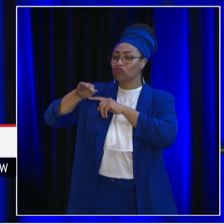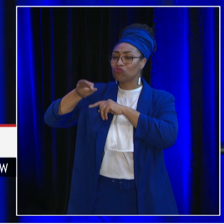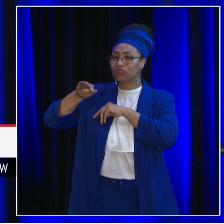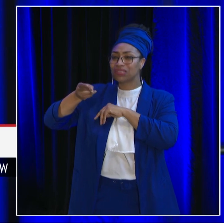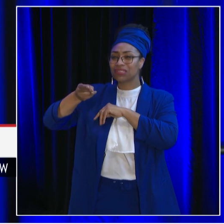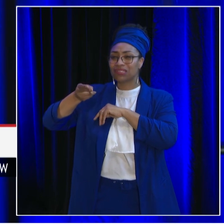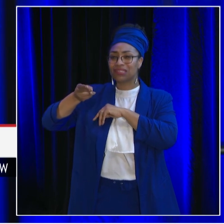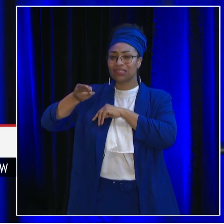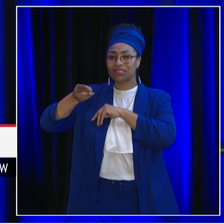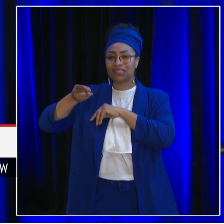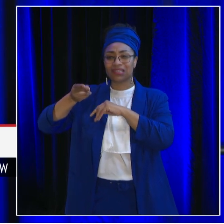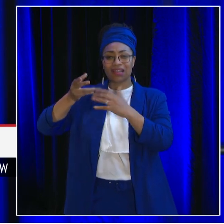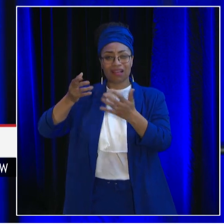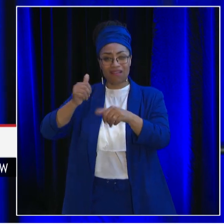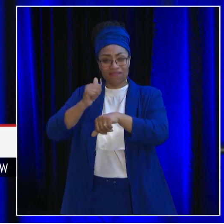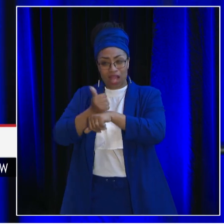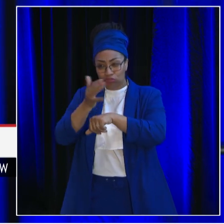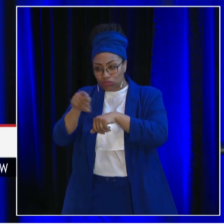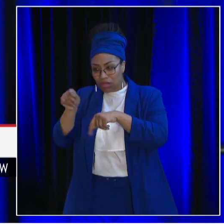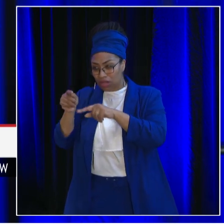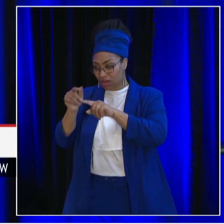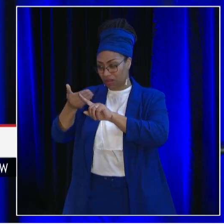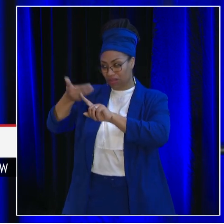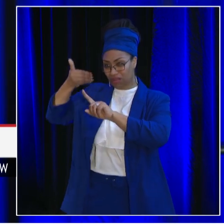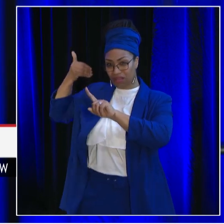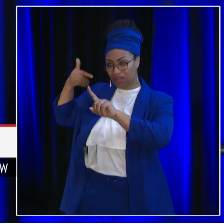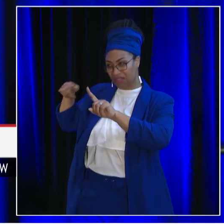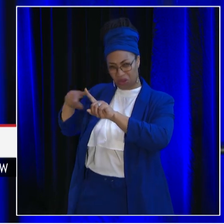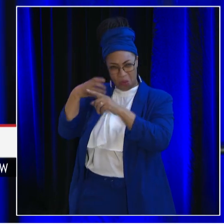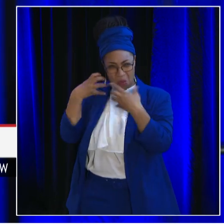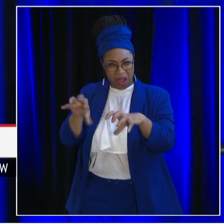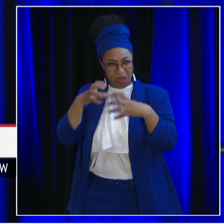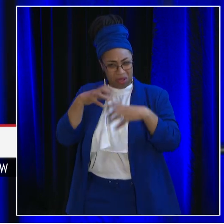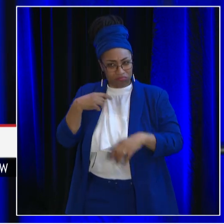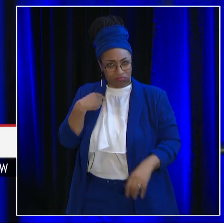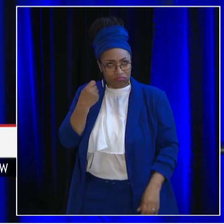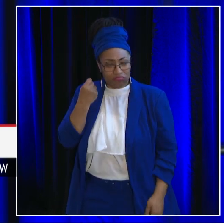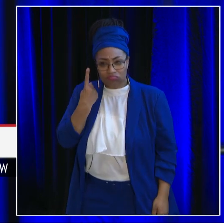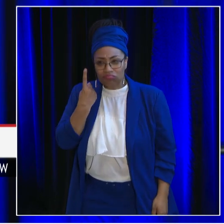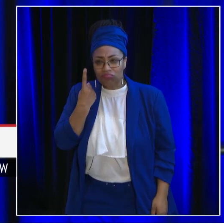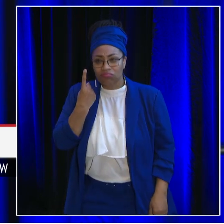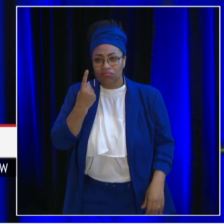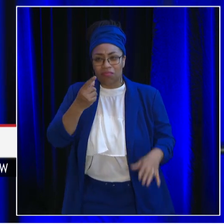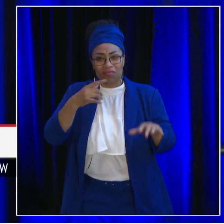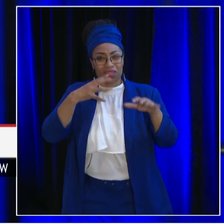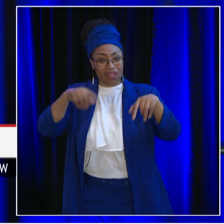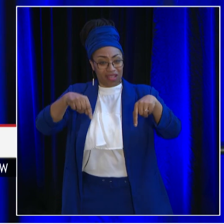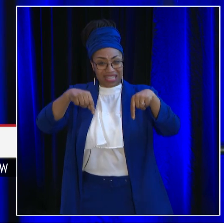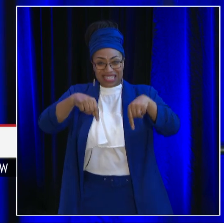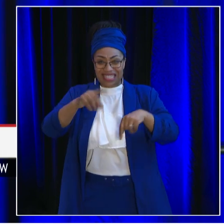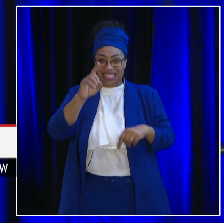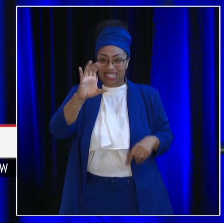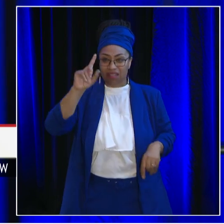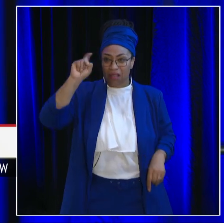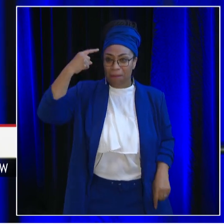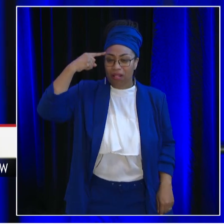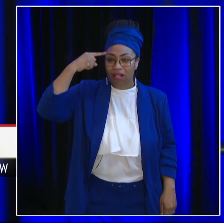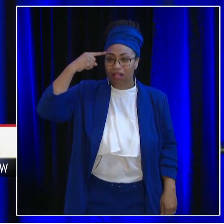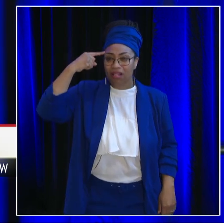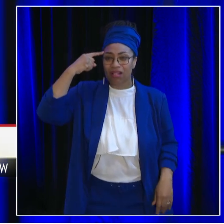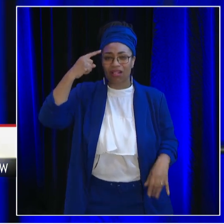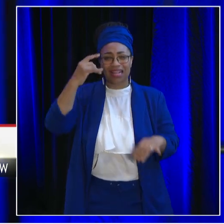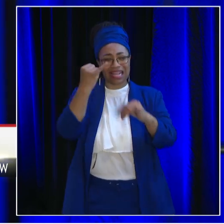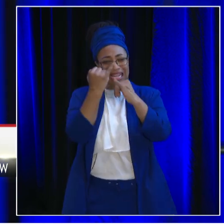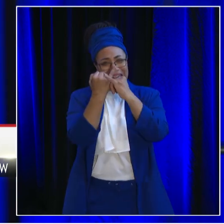with the Constitutional Convention and our proposal to be the 51st state. A few years ago,